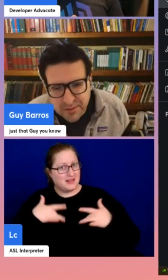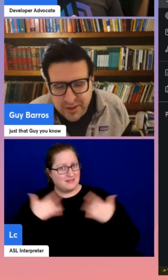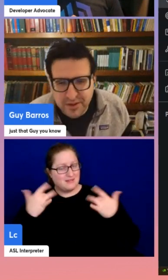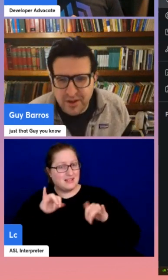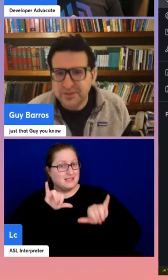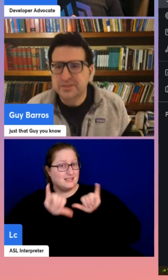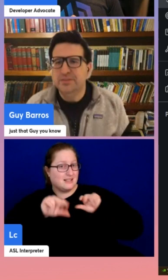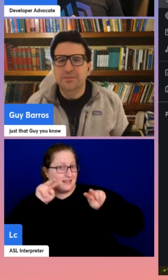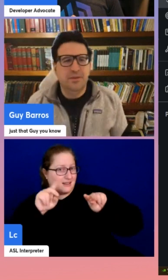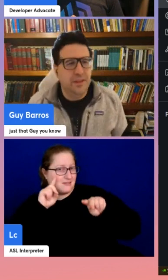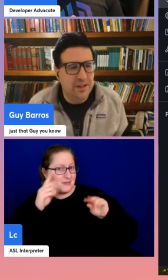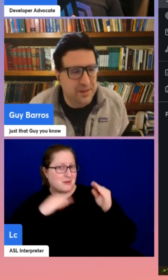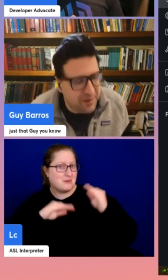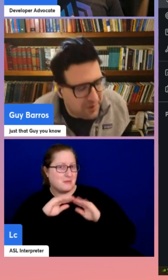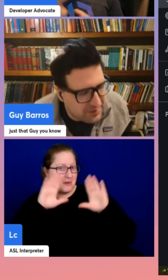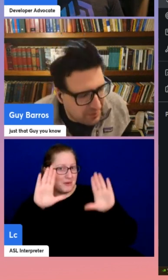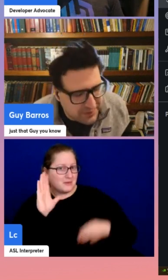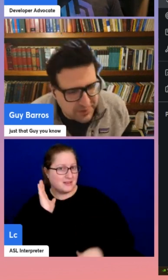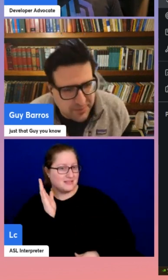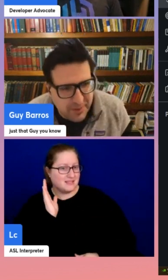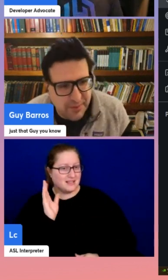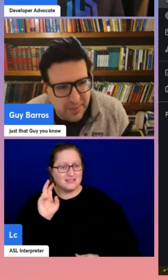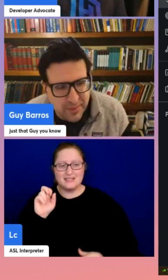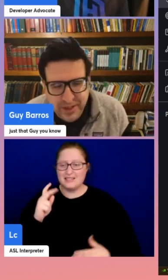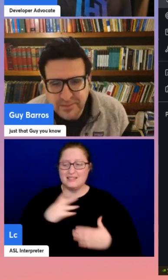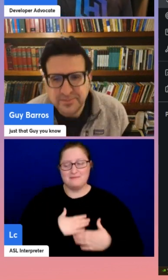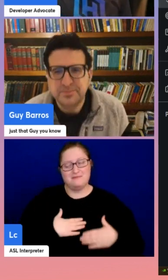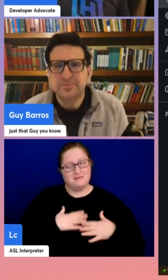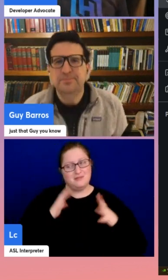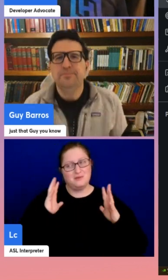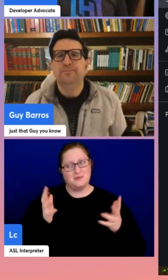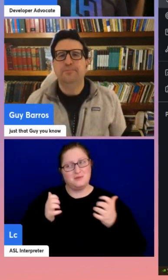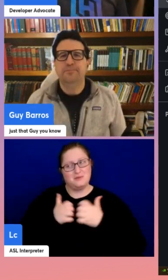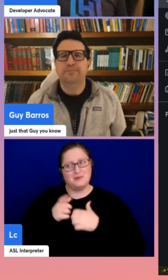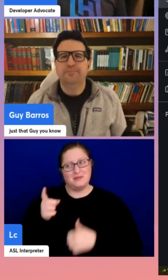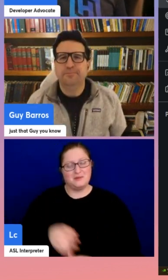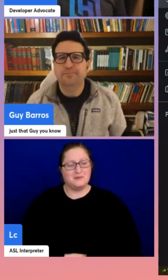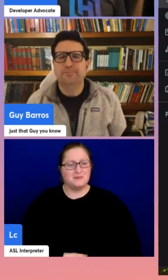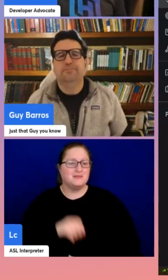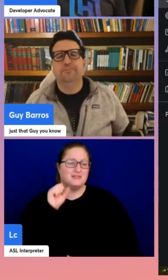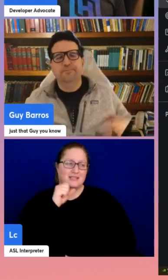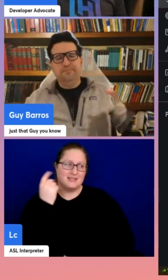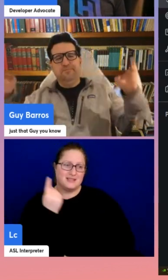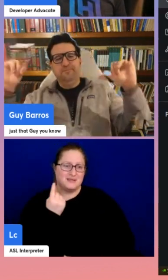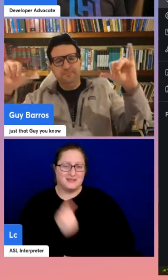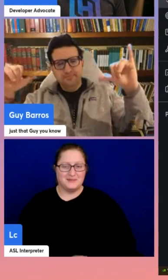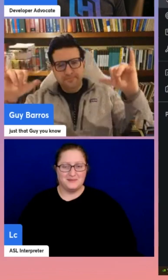for more great talks. And Nick, always a pleasure to be with you, buddy. Indeed it is.